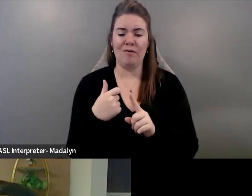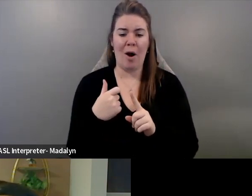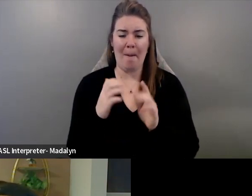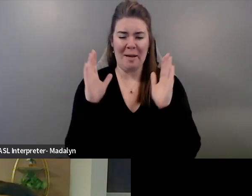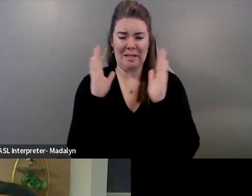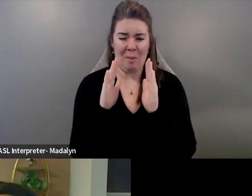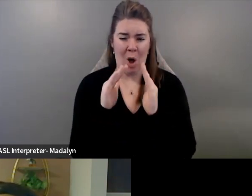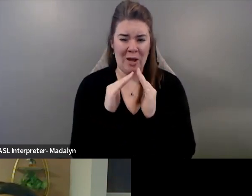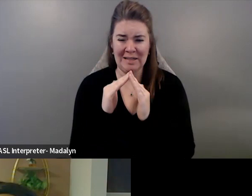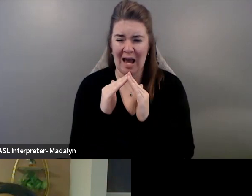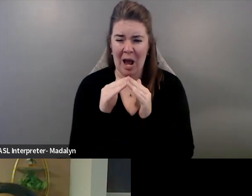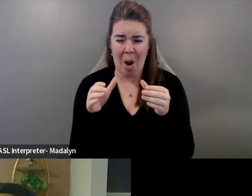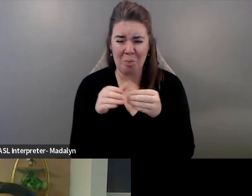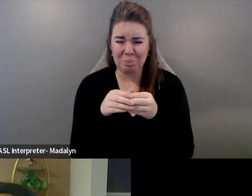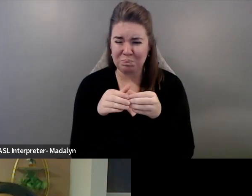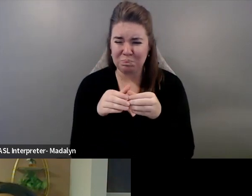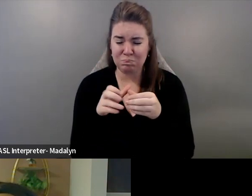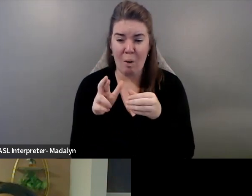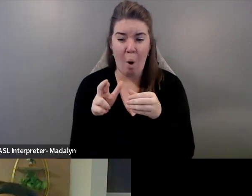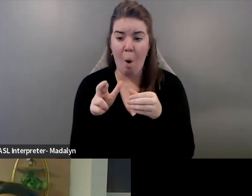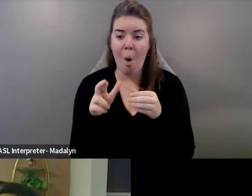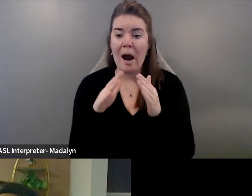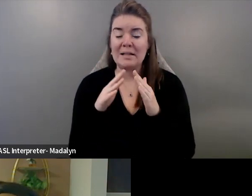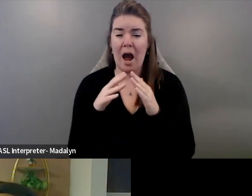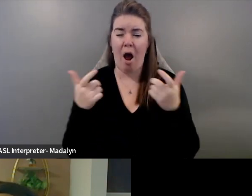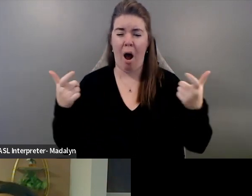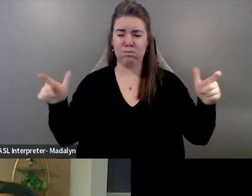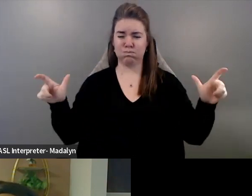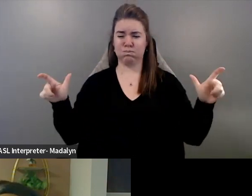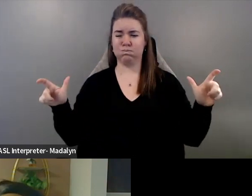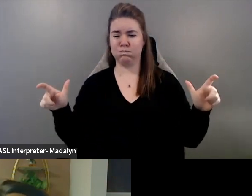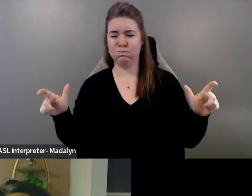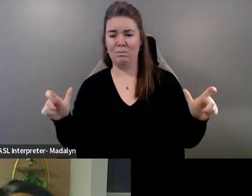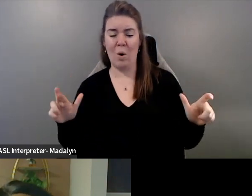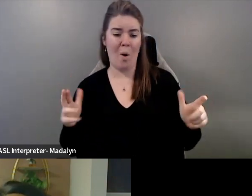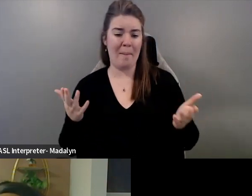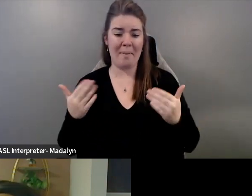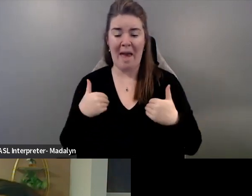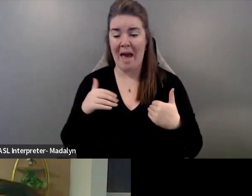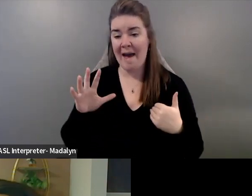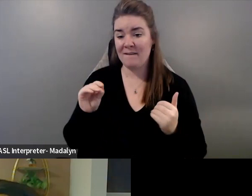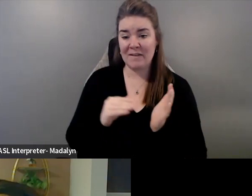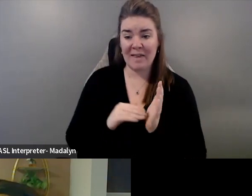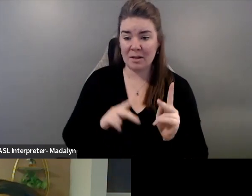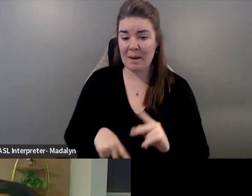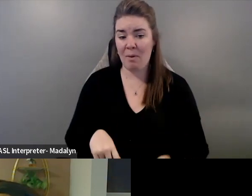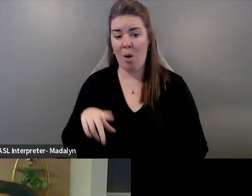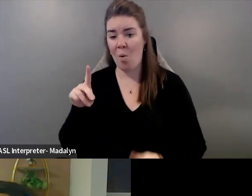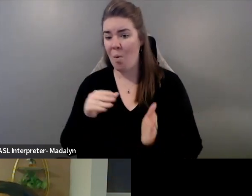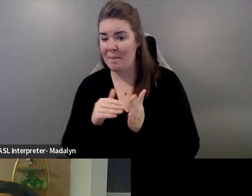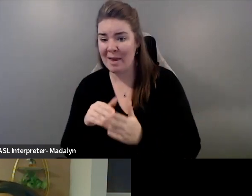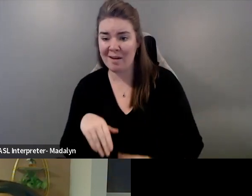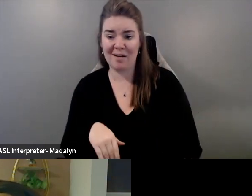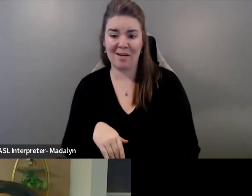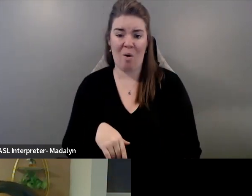Giantburg with a population of 1 million, or people from Middle Place that has 50,000 people, people from the middle